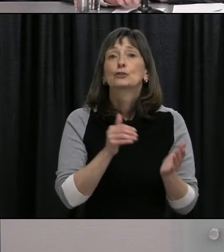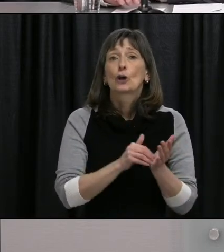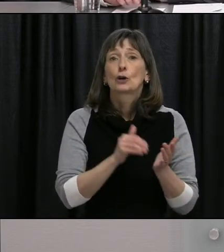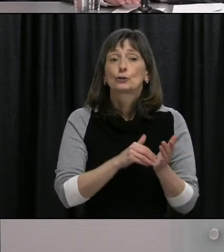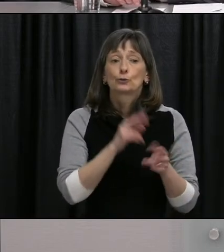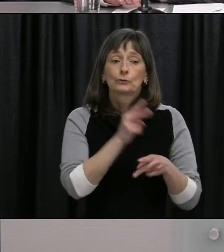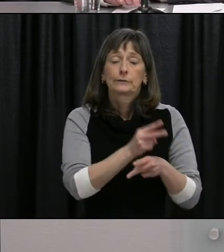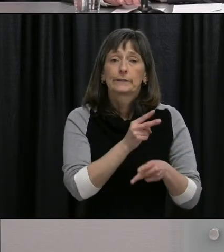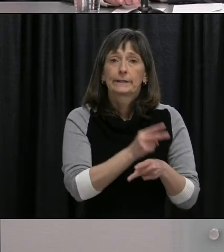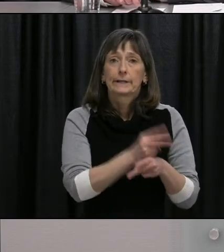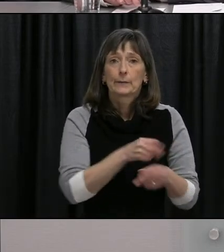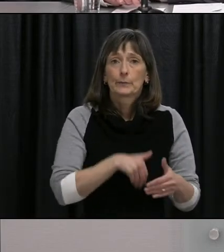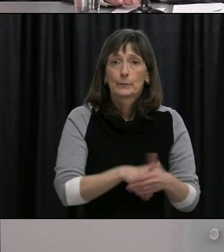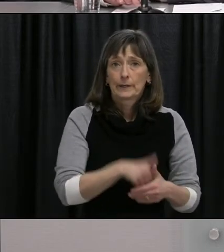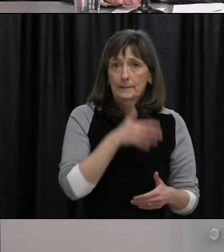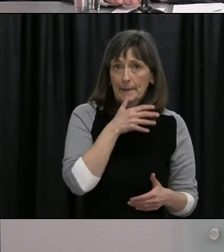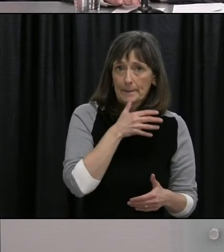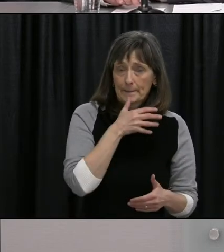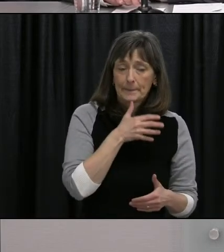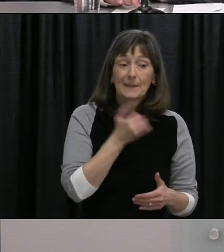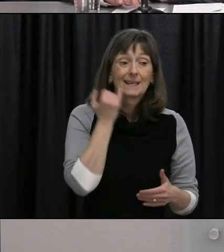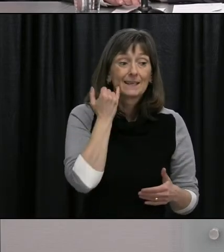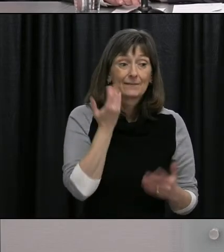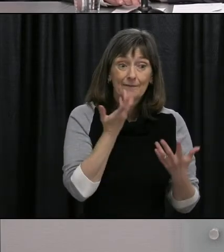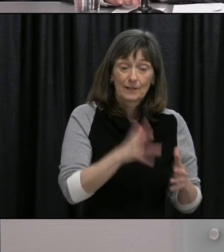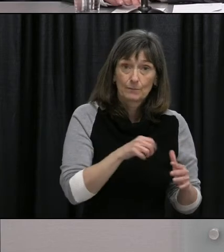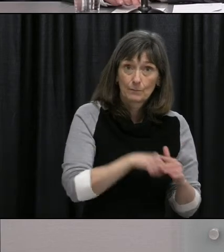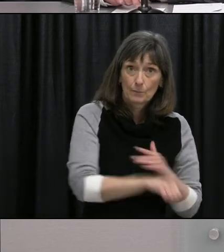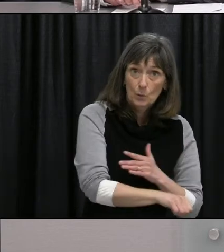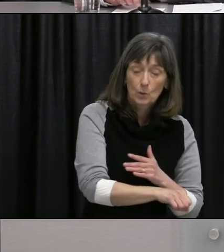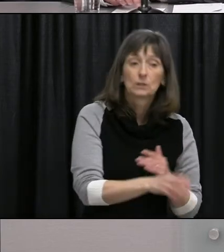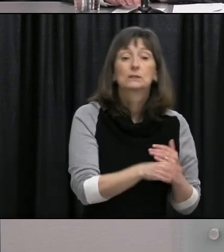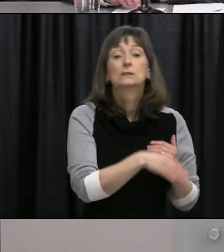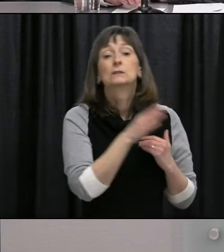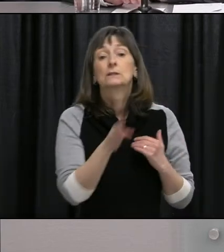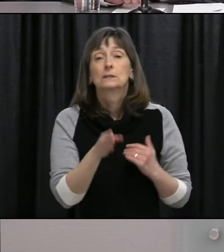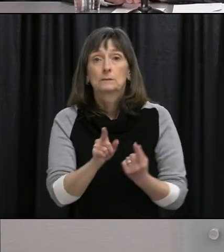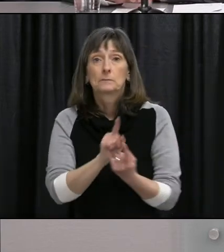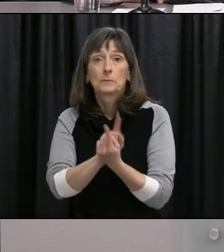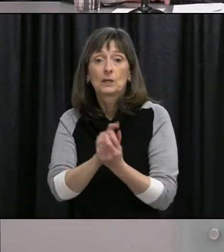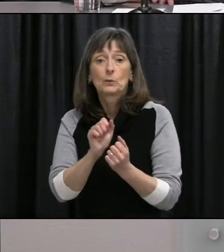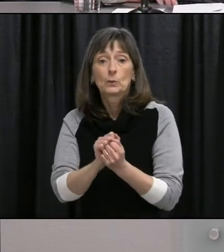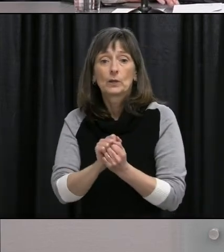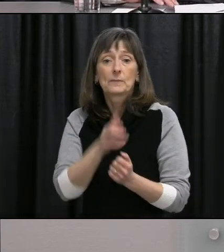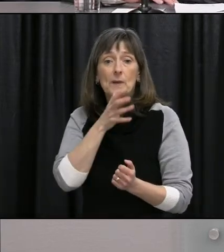mothers. I'm wondering, my understanding is that they have not been deemed essential services. I'm wondering